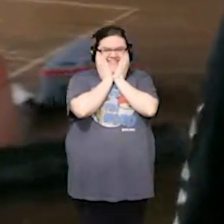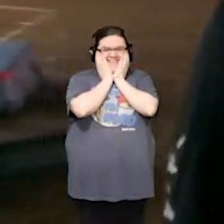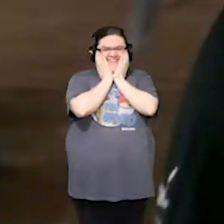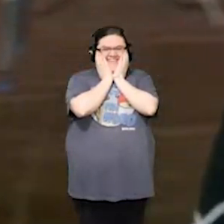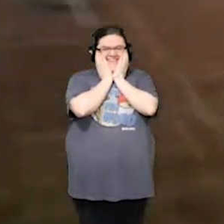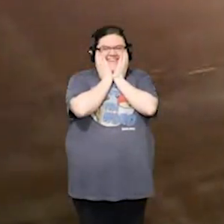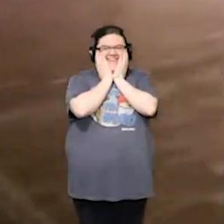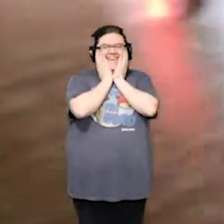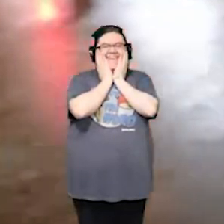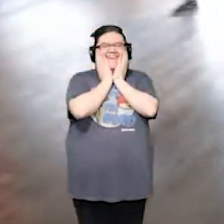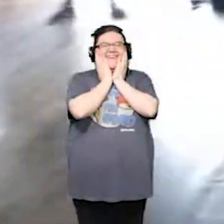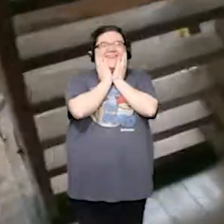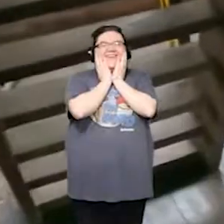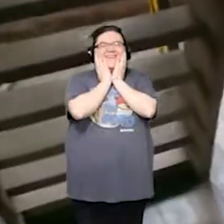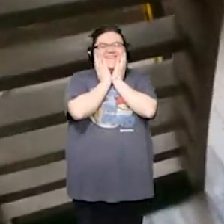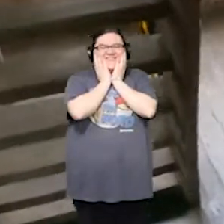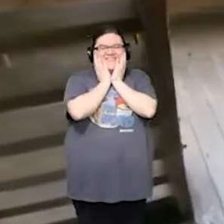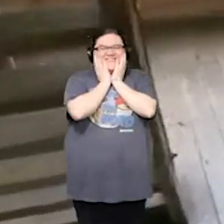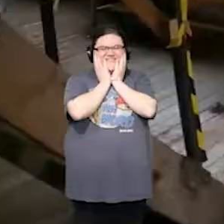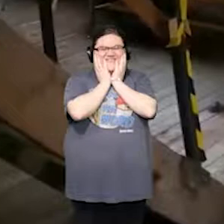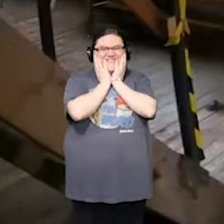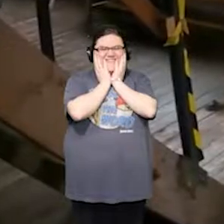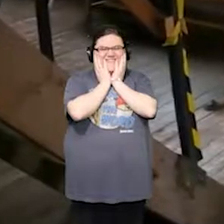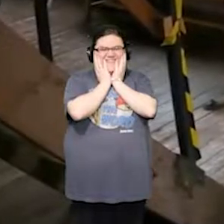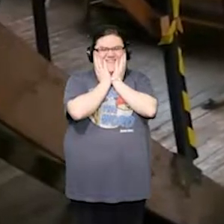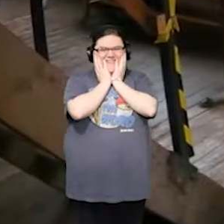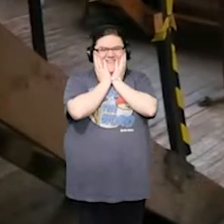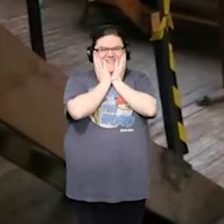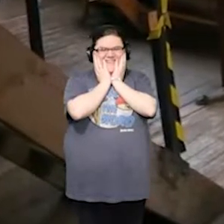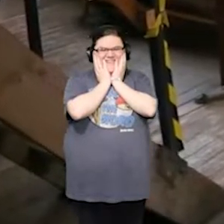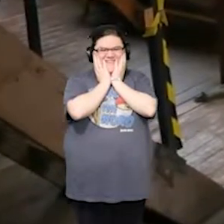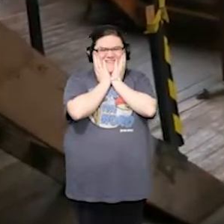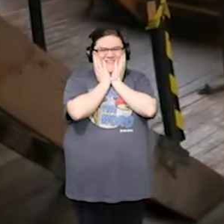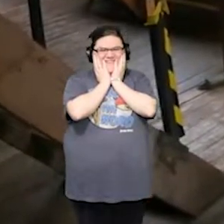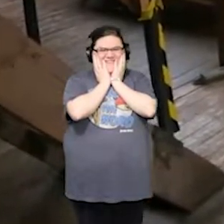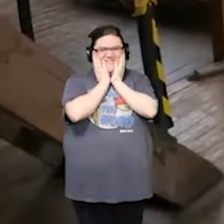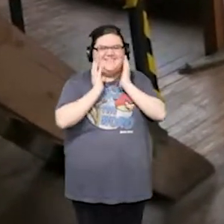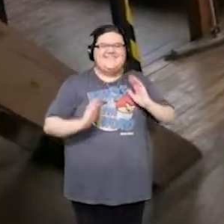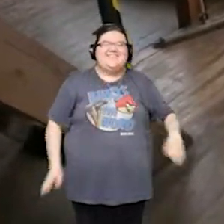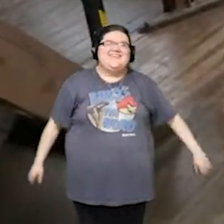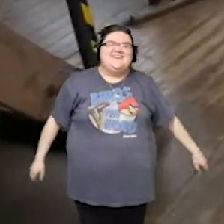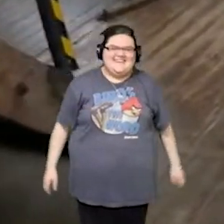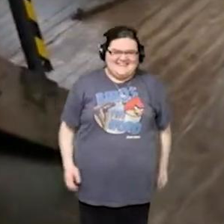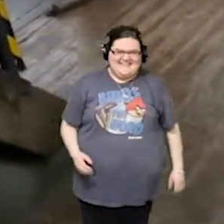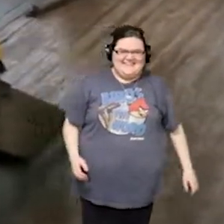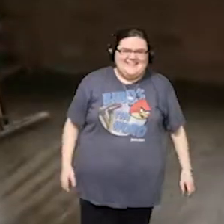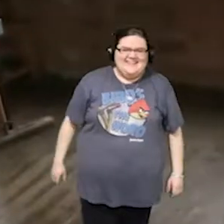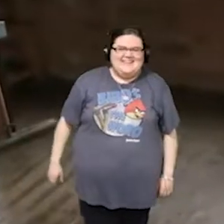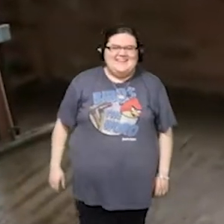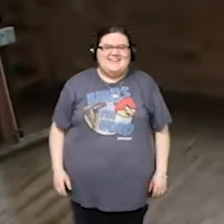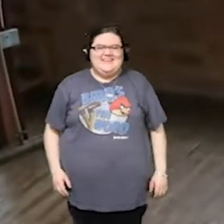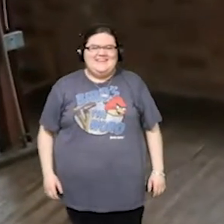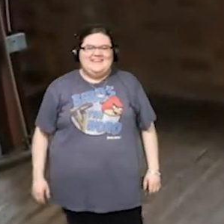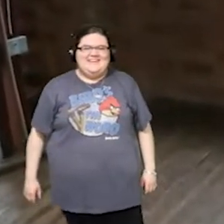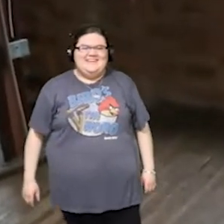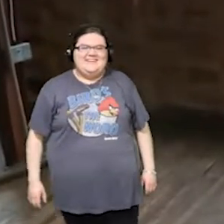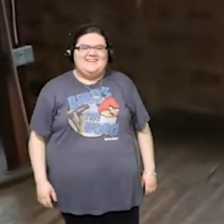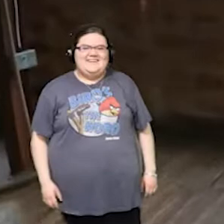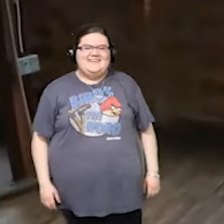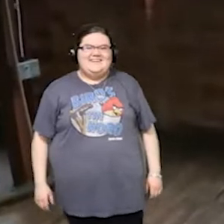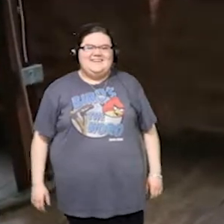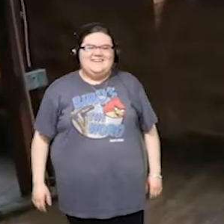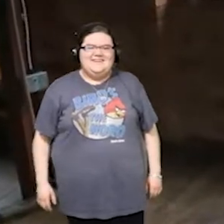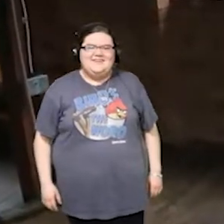present. Let's go over there. Oh. I know what it is. Is it the same map box you unboxed? It might be. No.